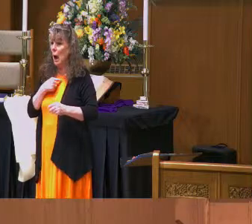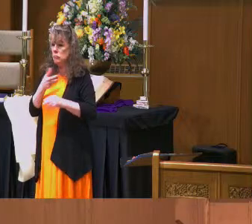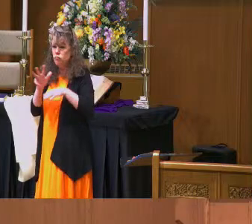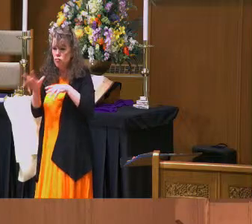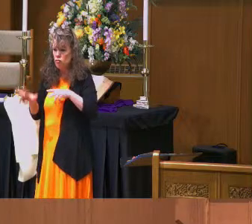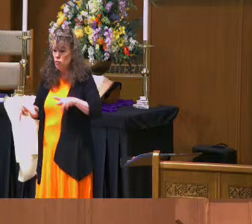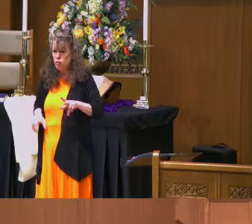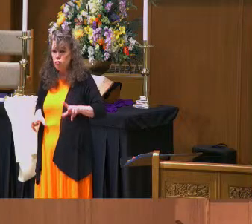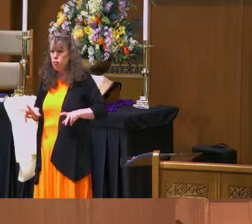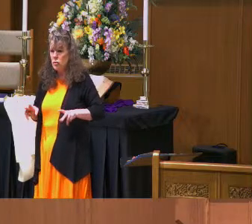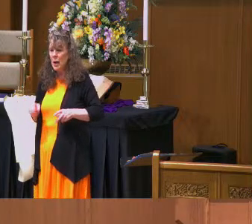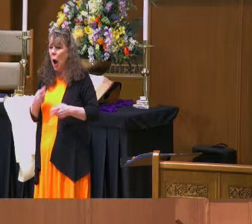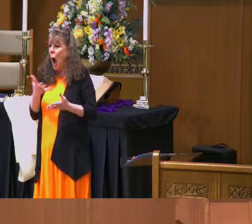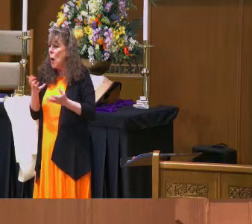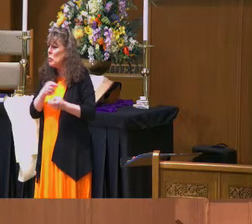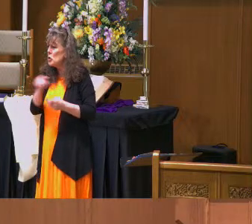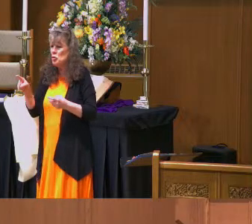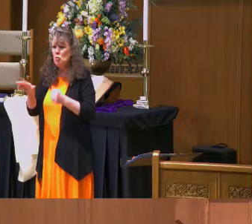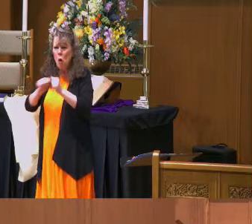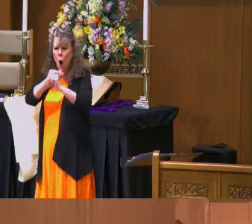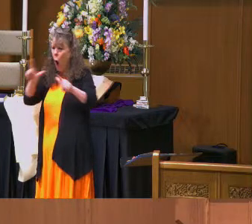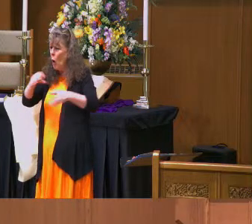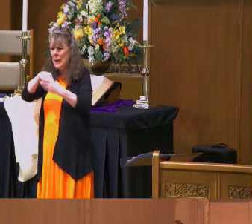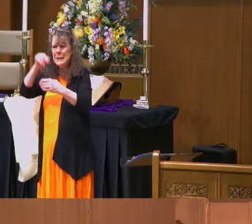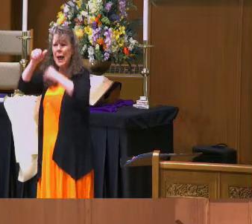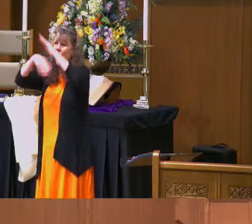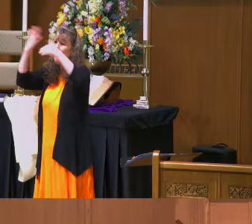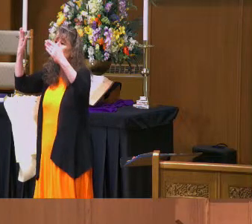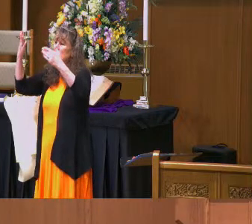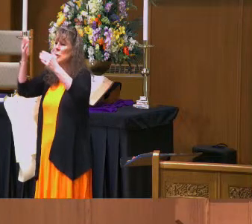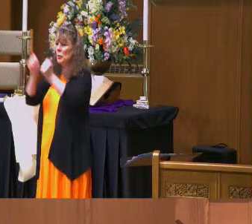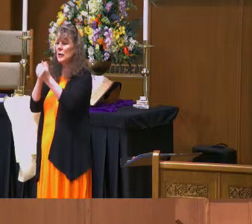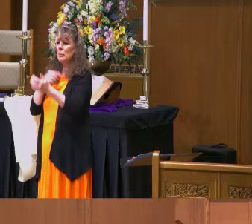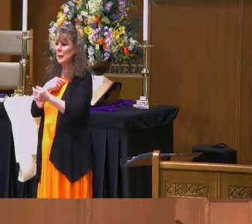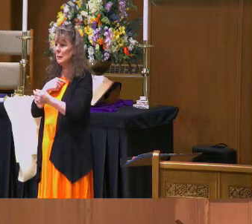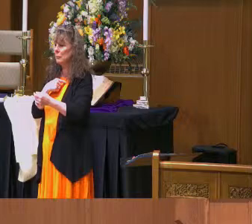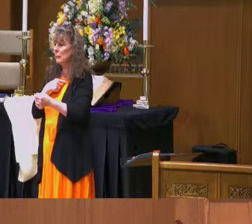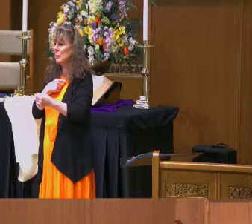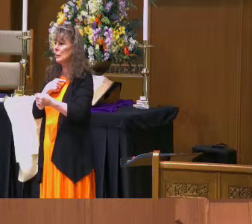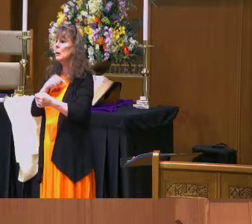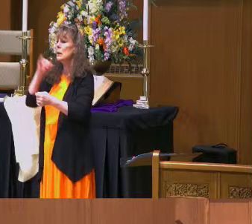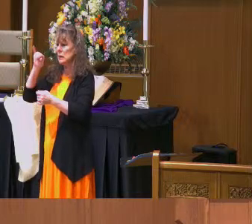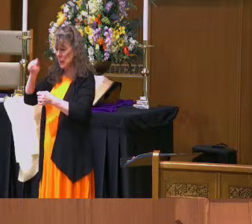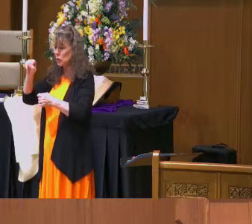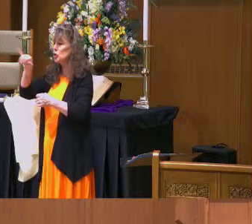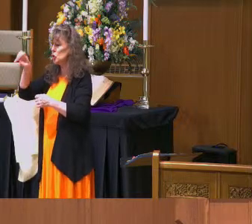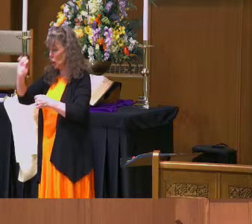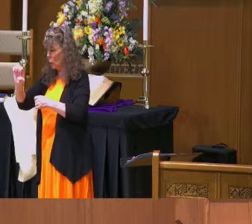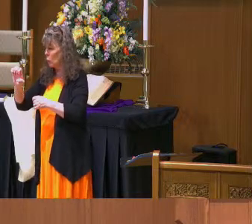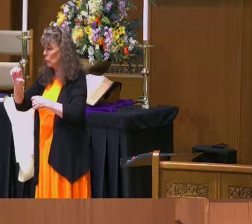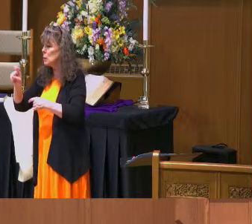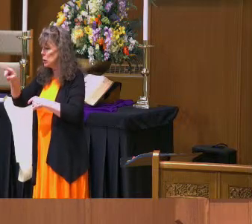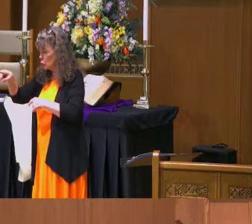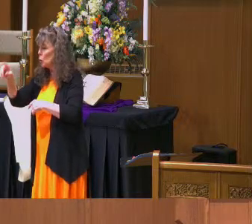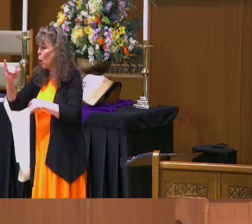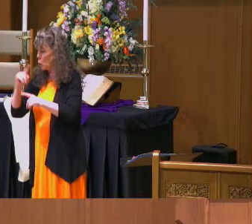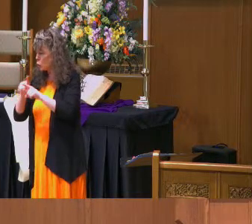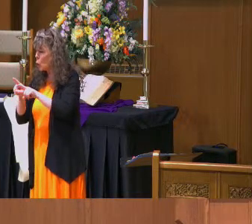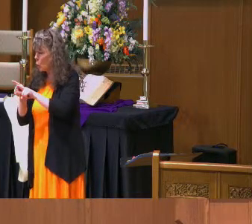I want y'all in heaven with me. I want heaven crowded. Yes, Joe, even you. I want you in heaven with me.